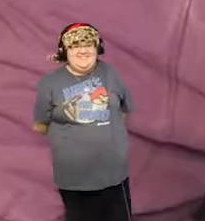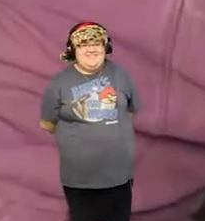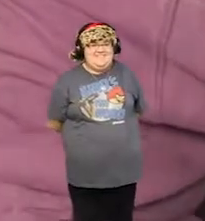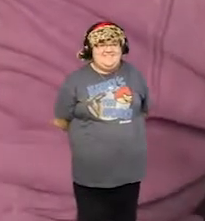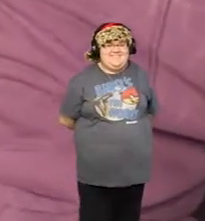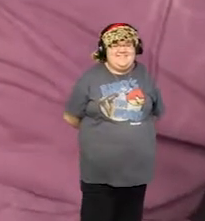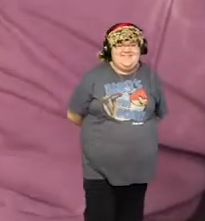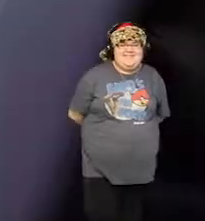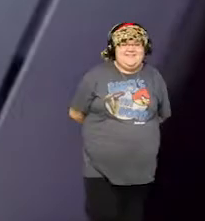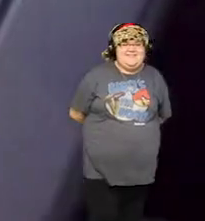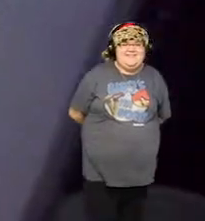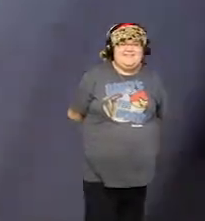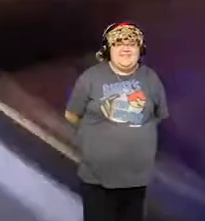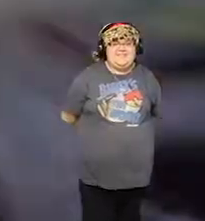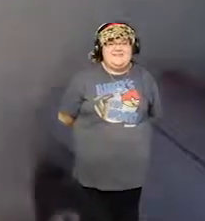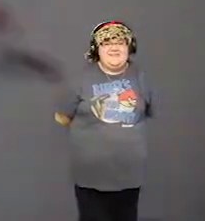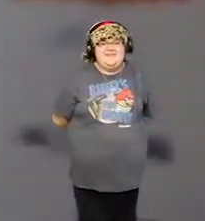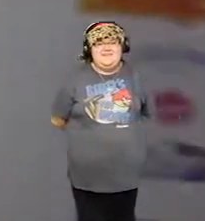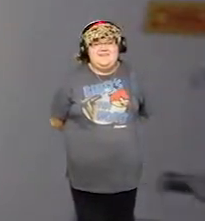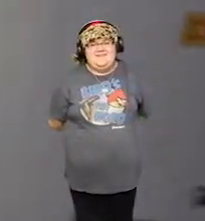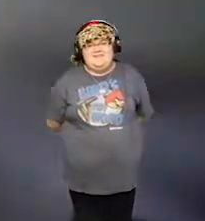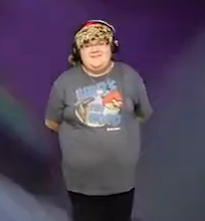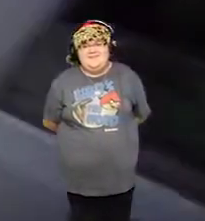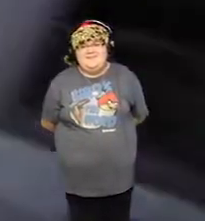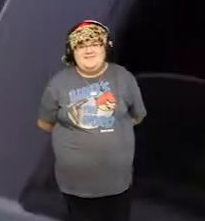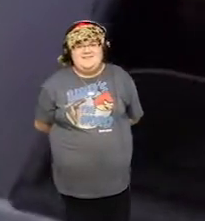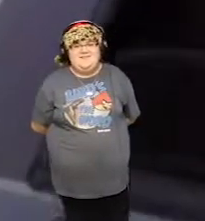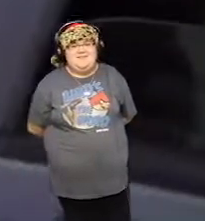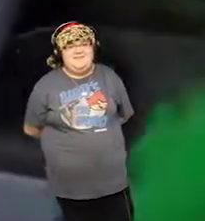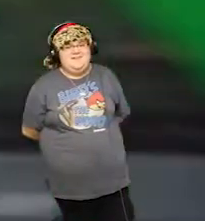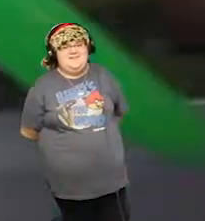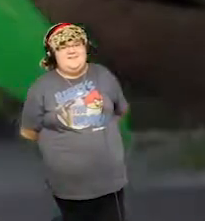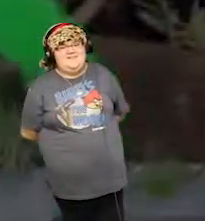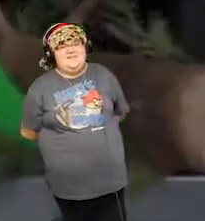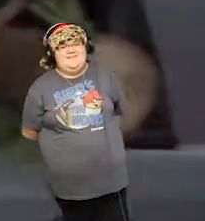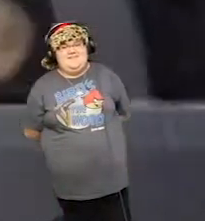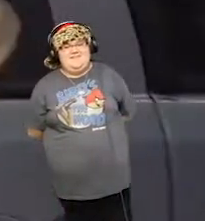Come on! How long was it? 2 minutes, 36 seconds. And we got an inflatable.